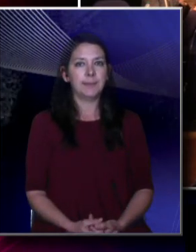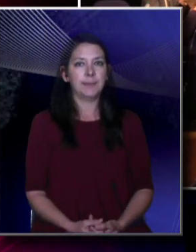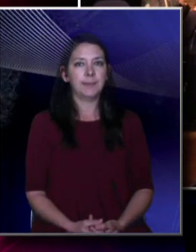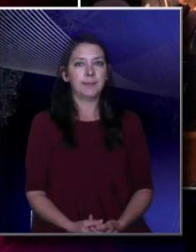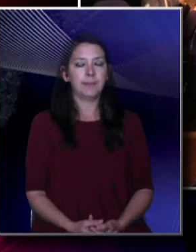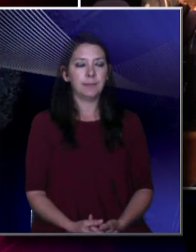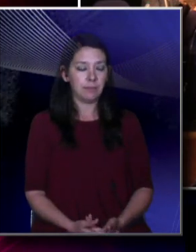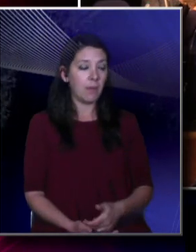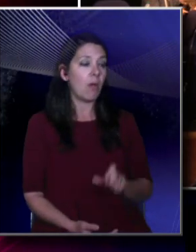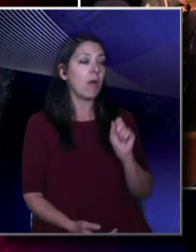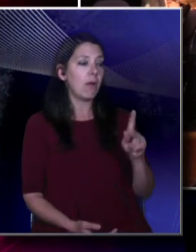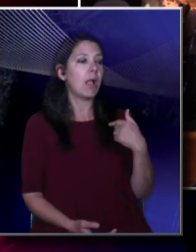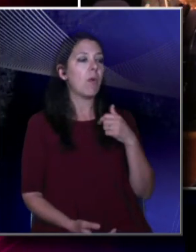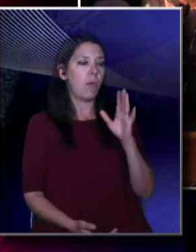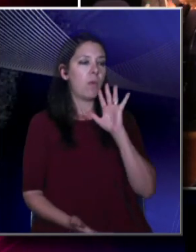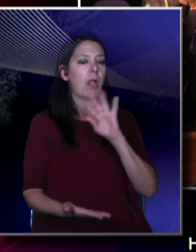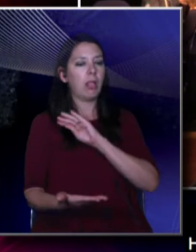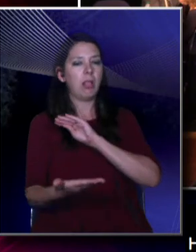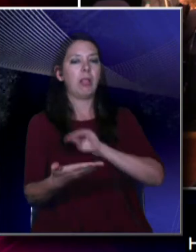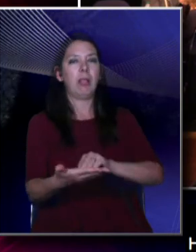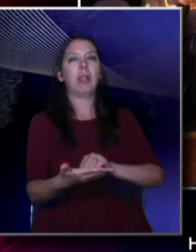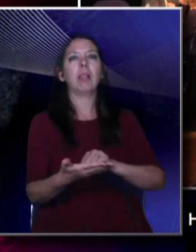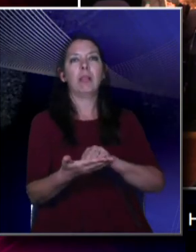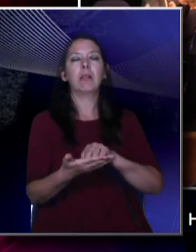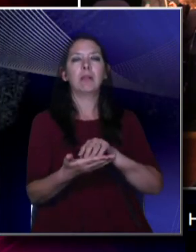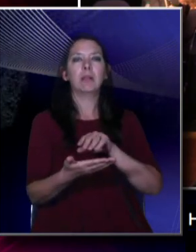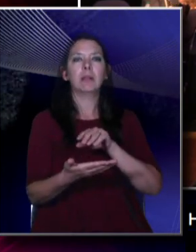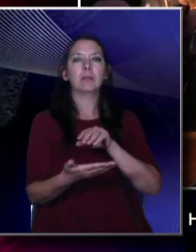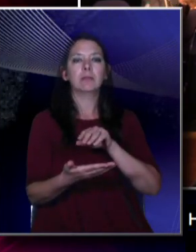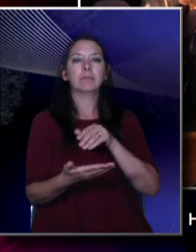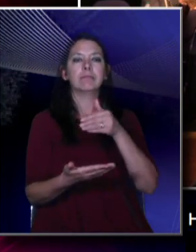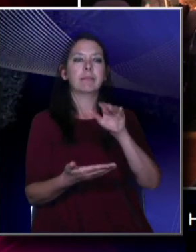Okay, we will definitely have that item on.